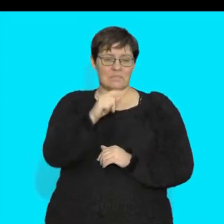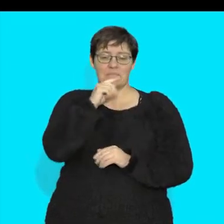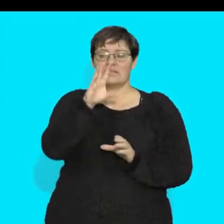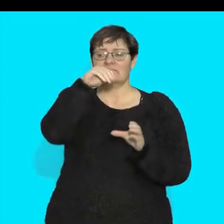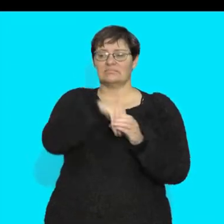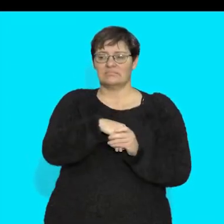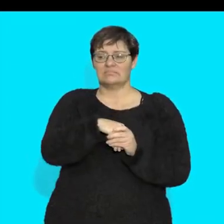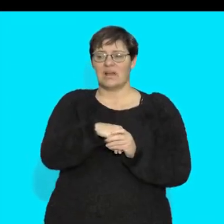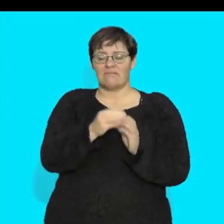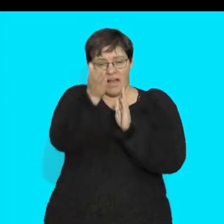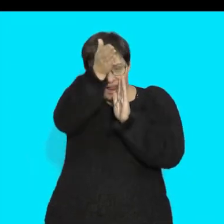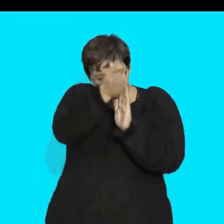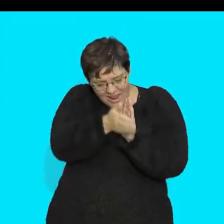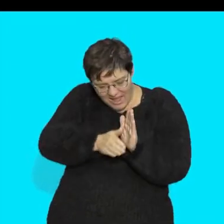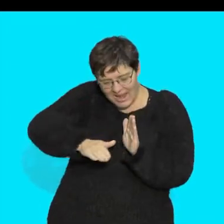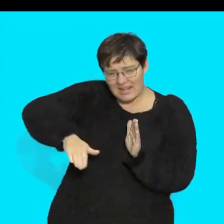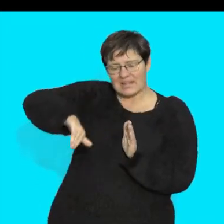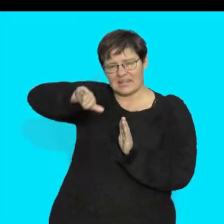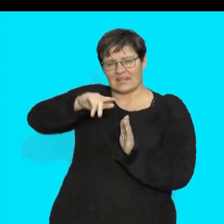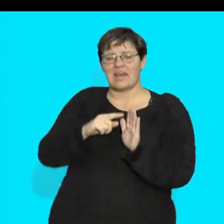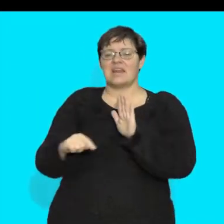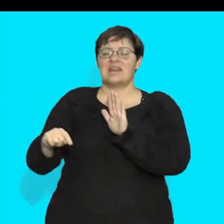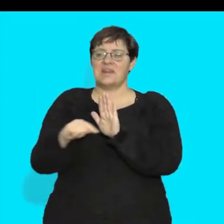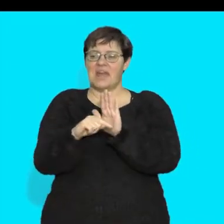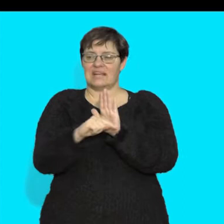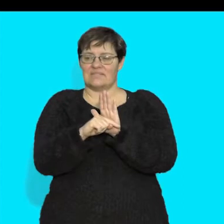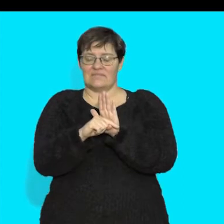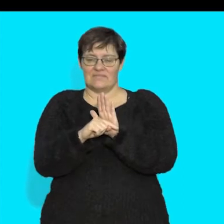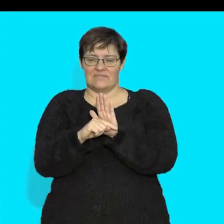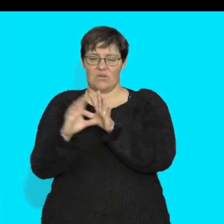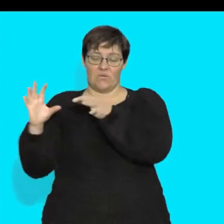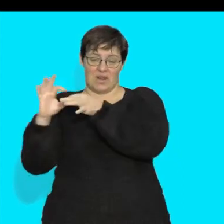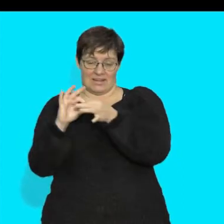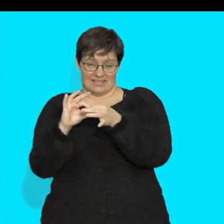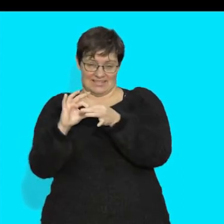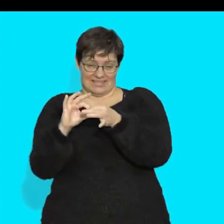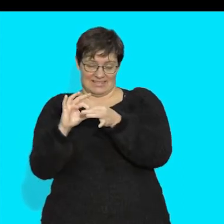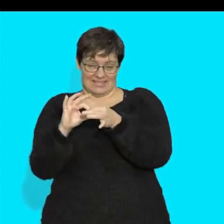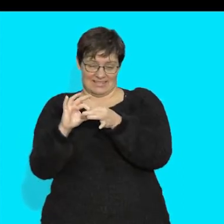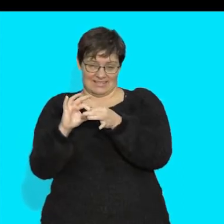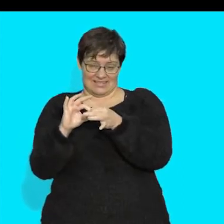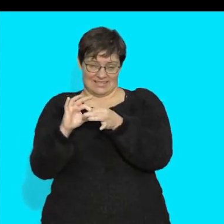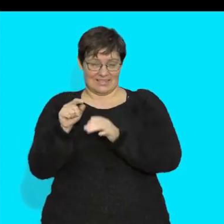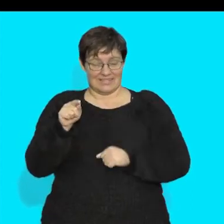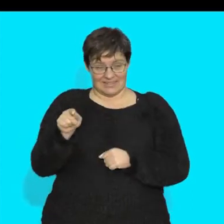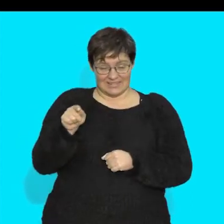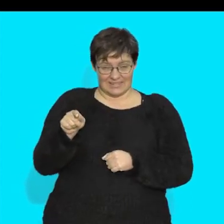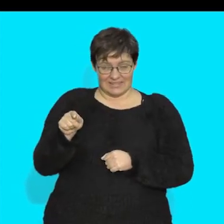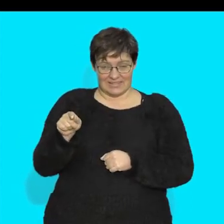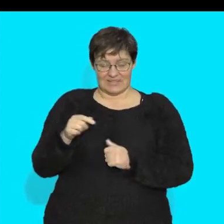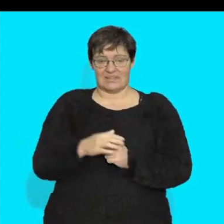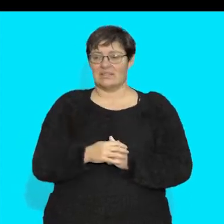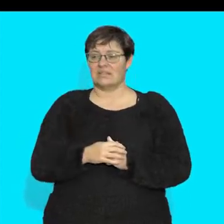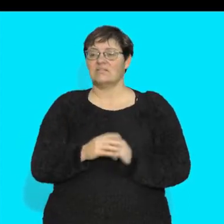graphite a lining is connected to the negative electrode of the